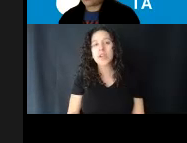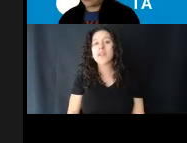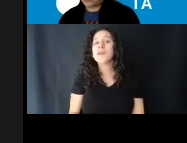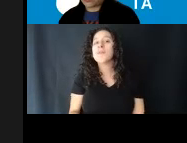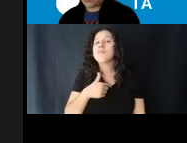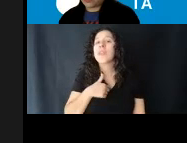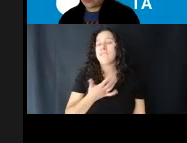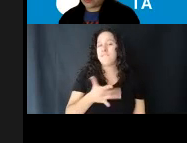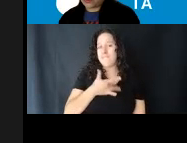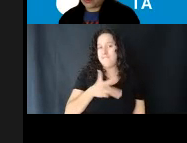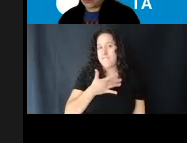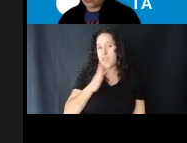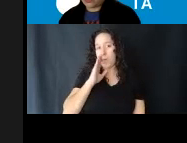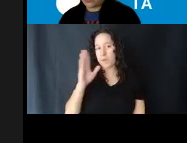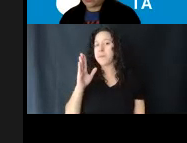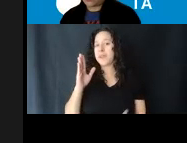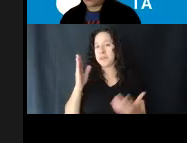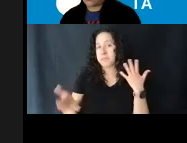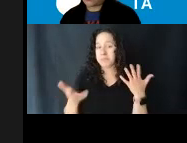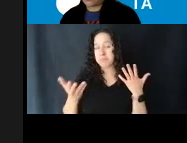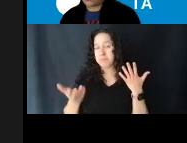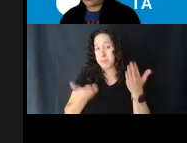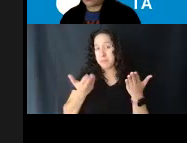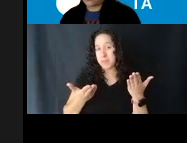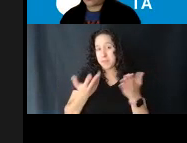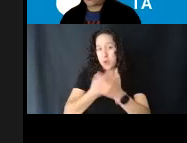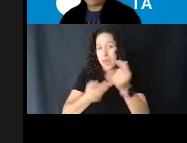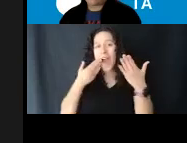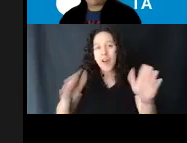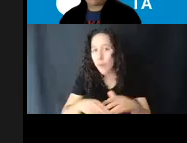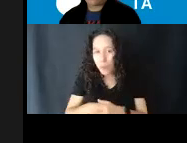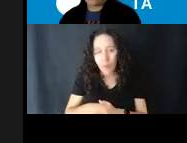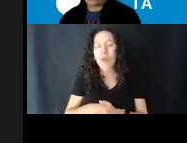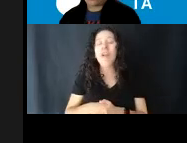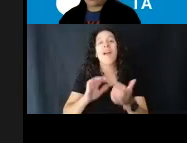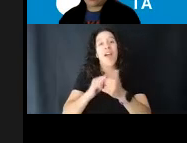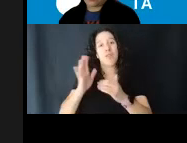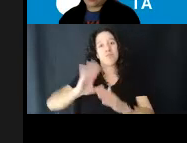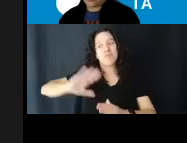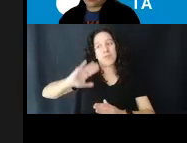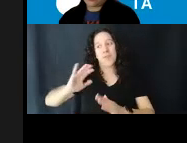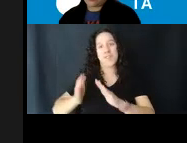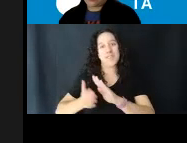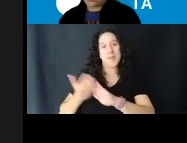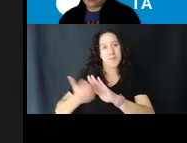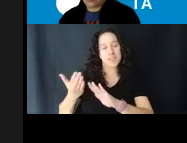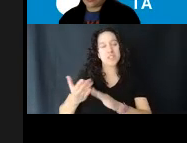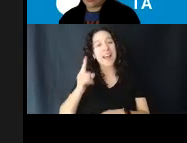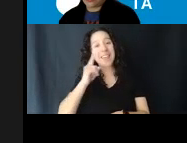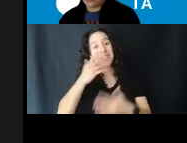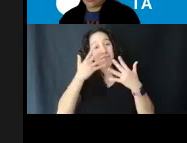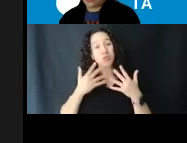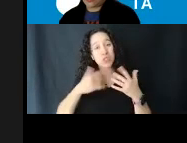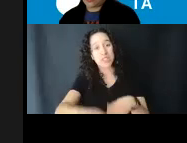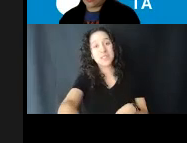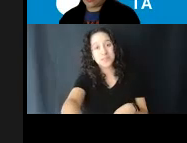to think the latter, just because of historically how they've operated. Right. I think it's unfortunate um,